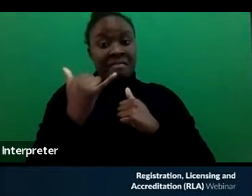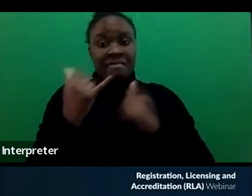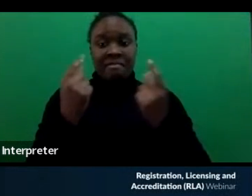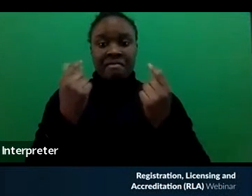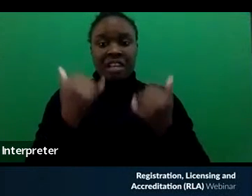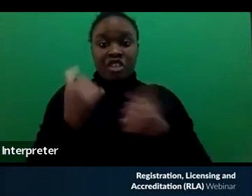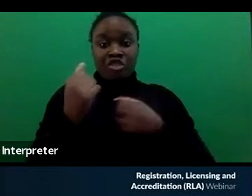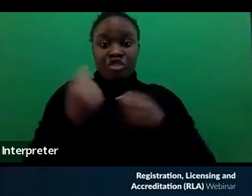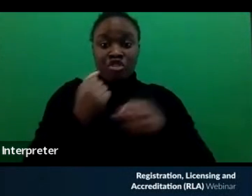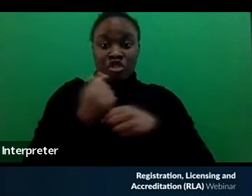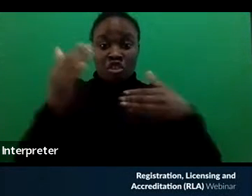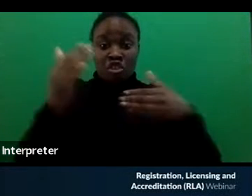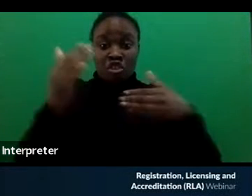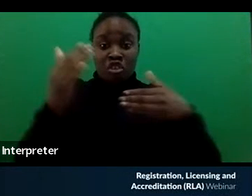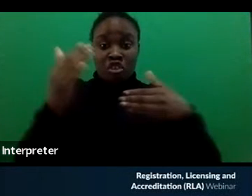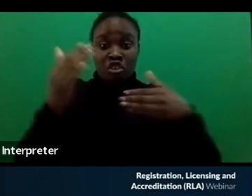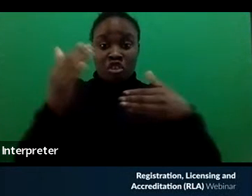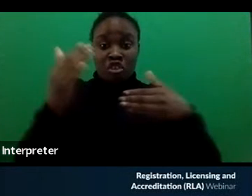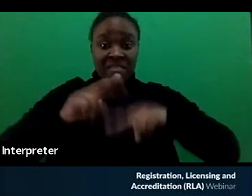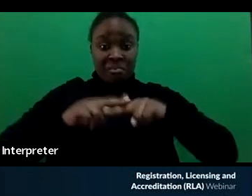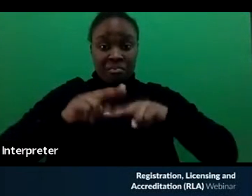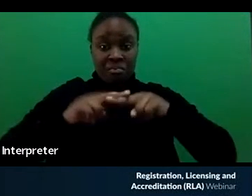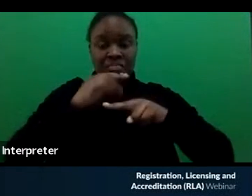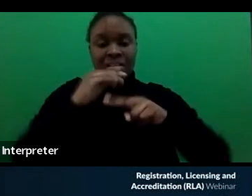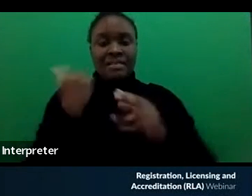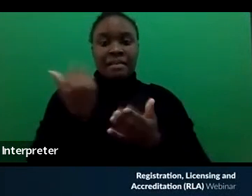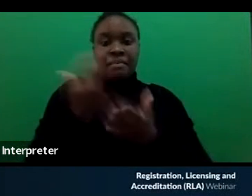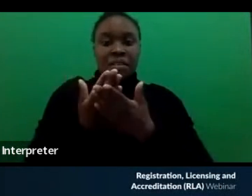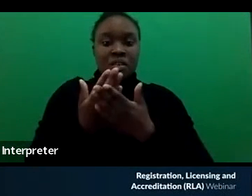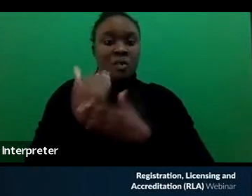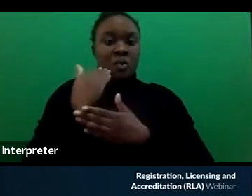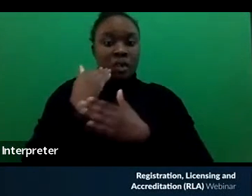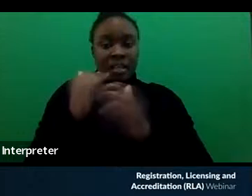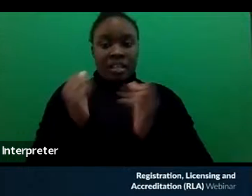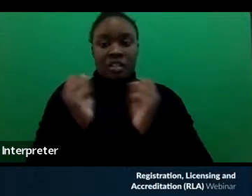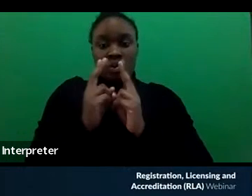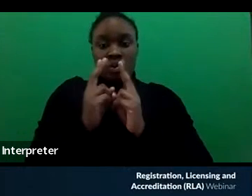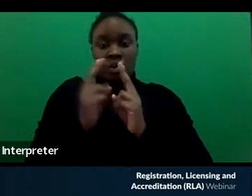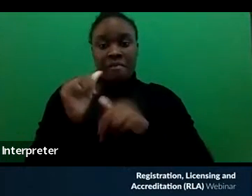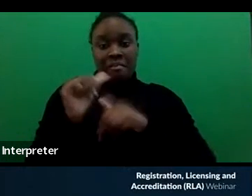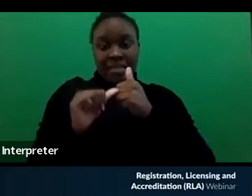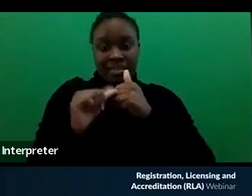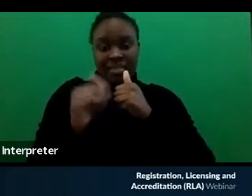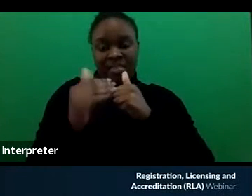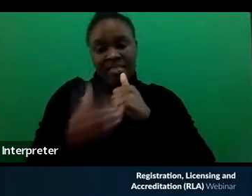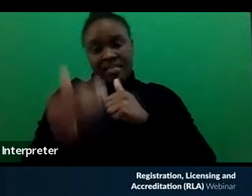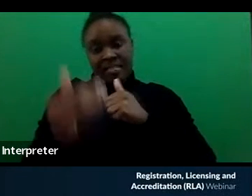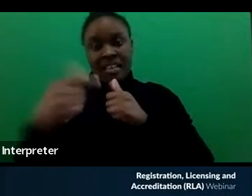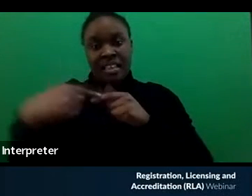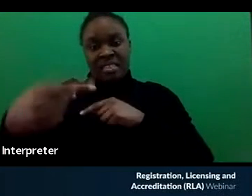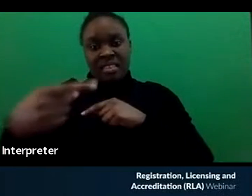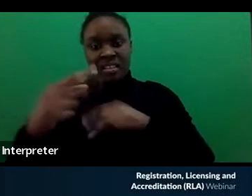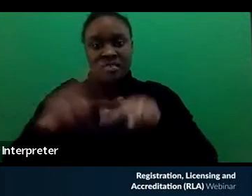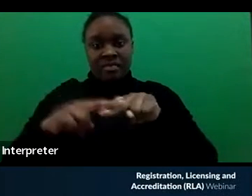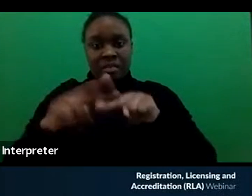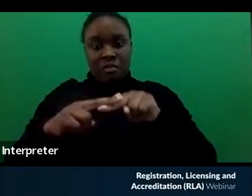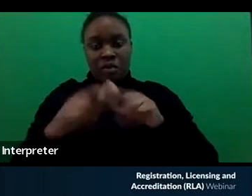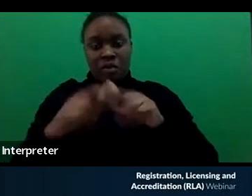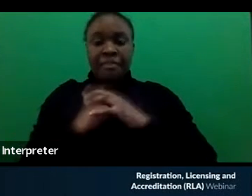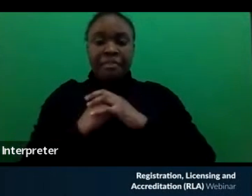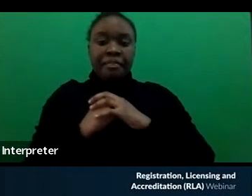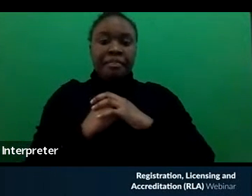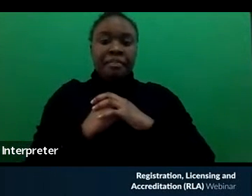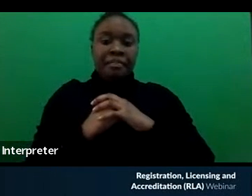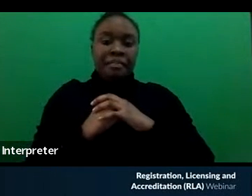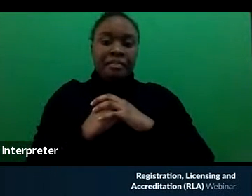February, then you will submit the 12 months after that on the next February, on the upcoming year. And then we also